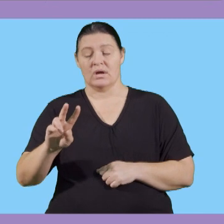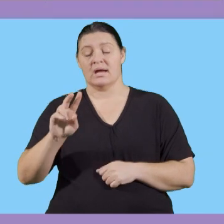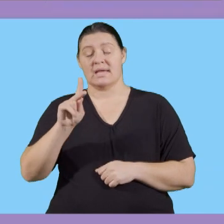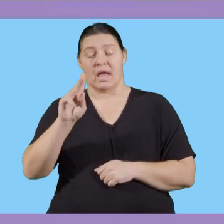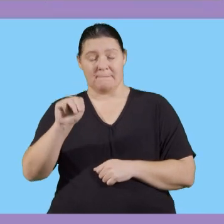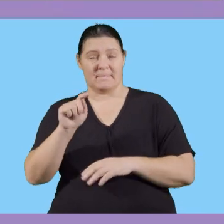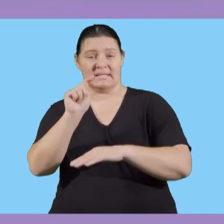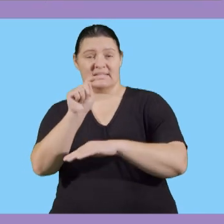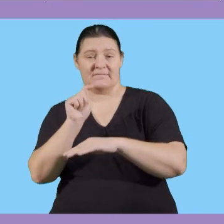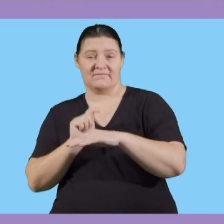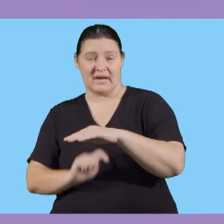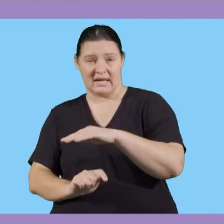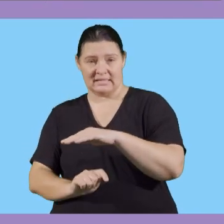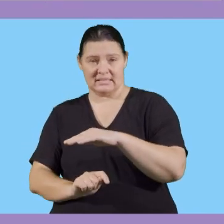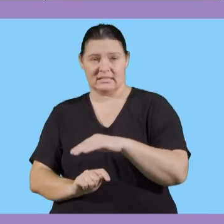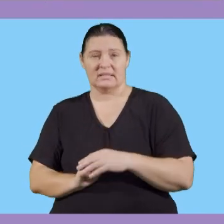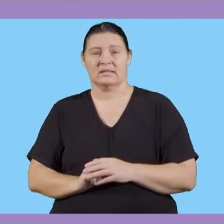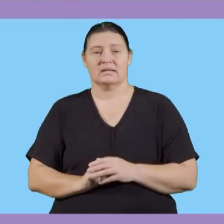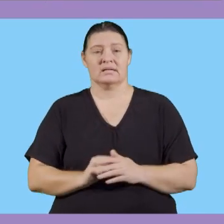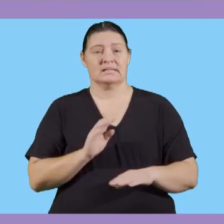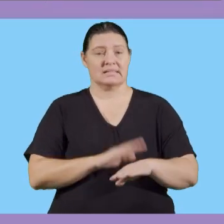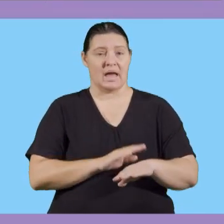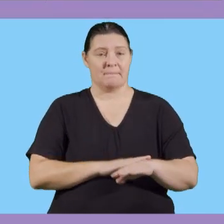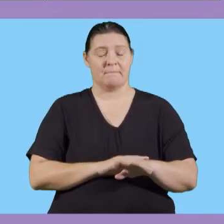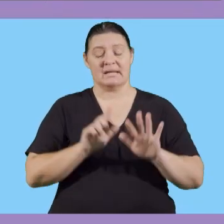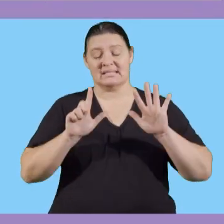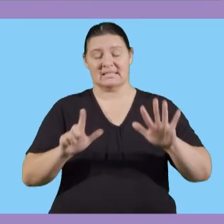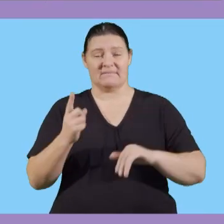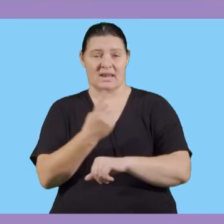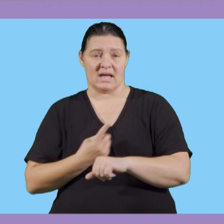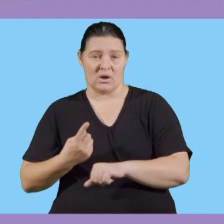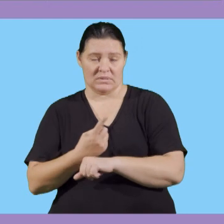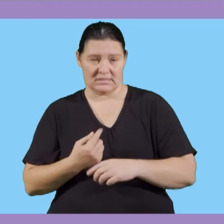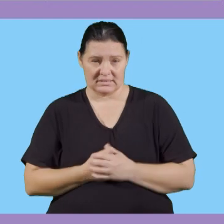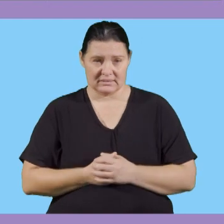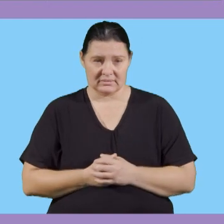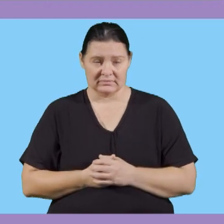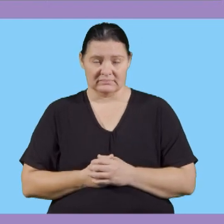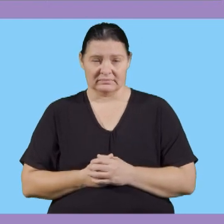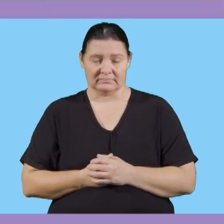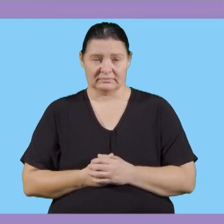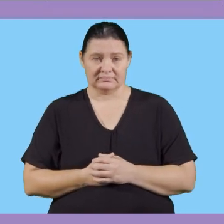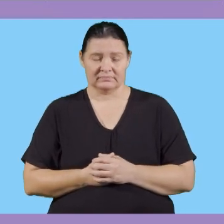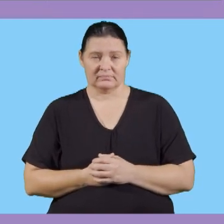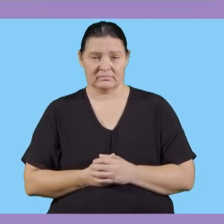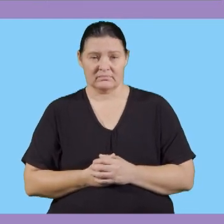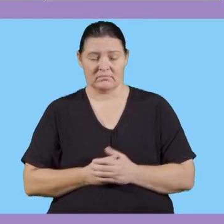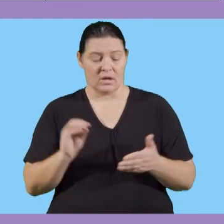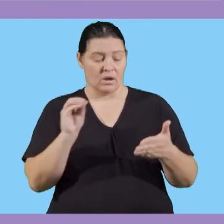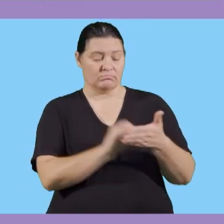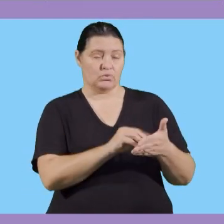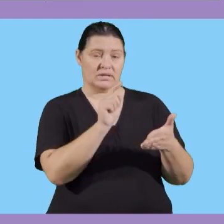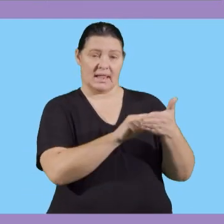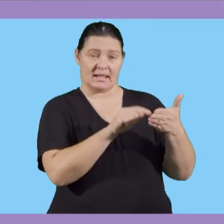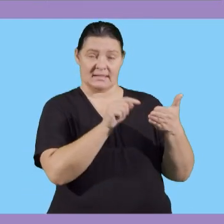10,542 kilometers, and I am going to divide this by the time, which is 7 hours.